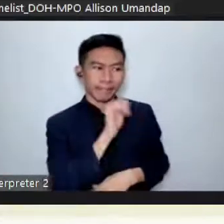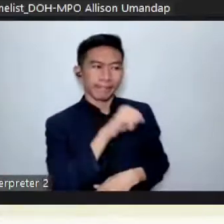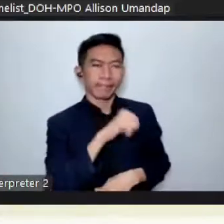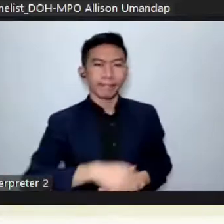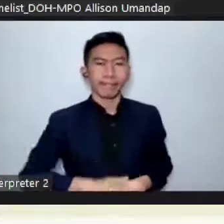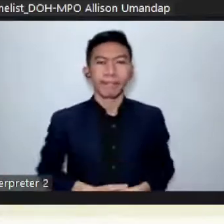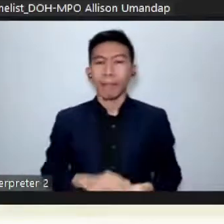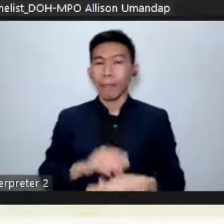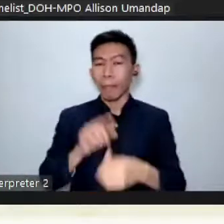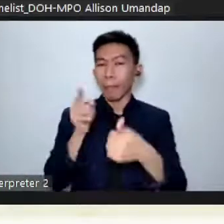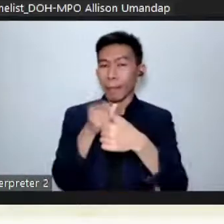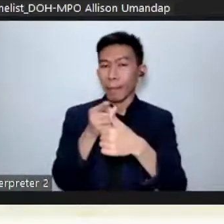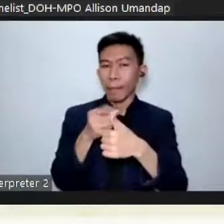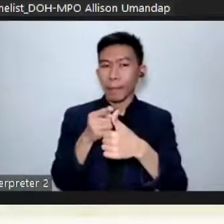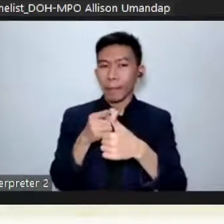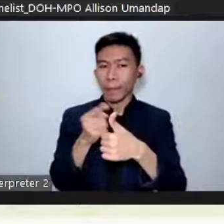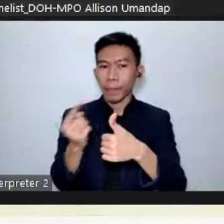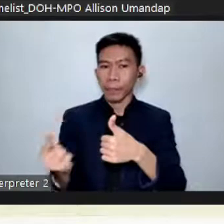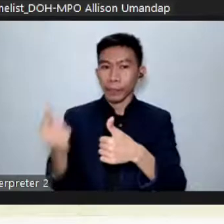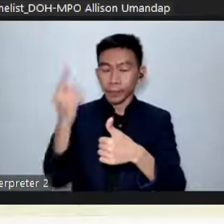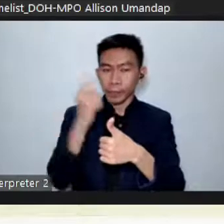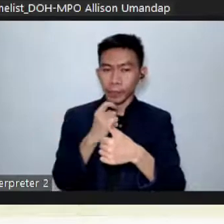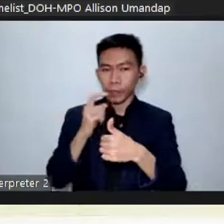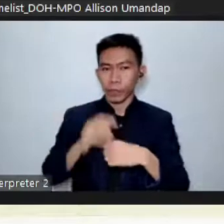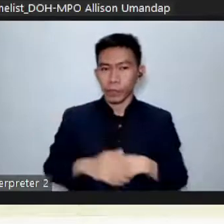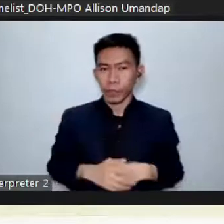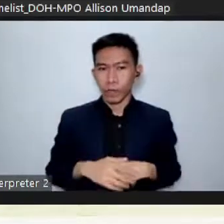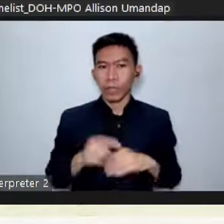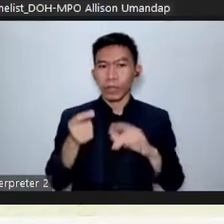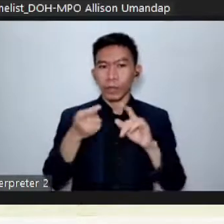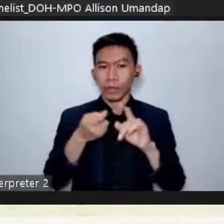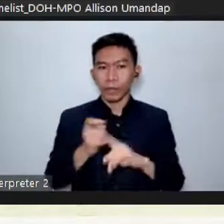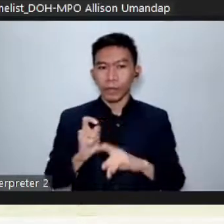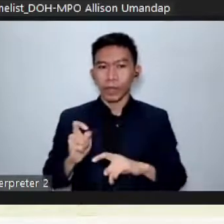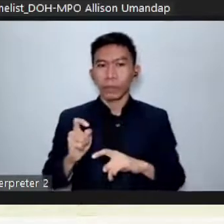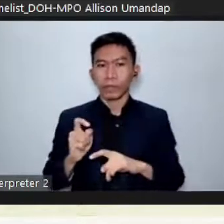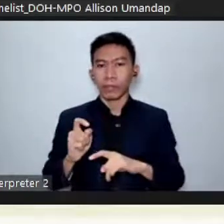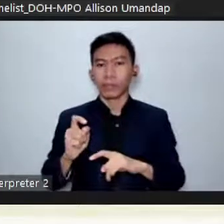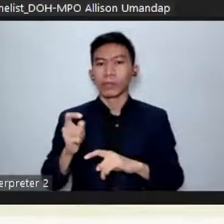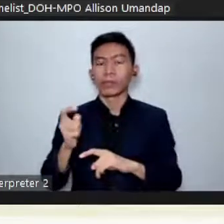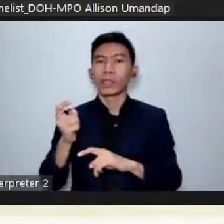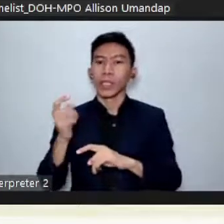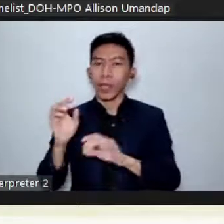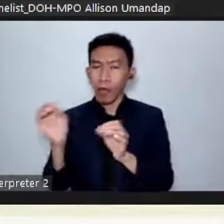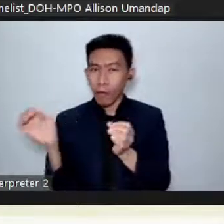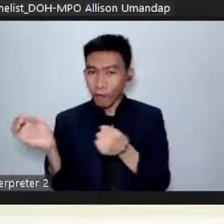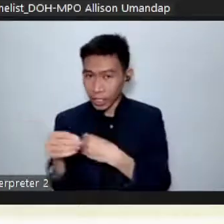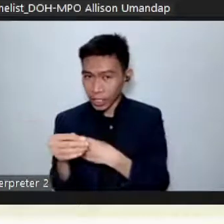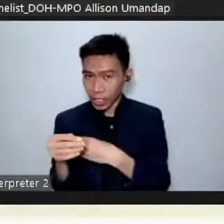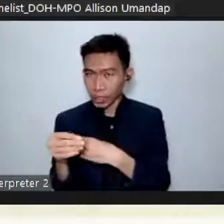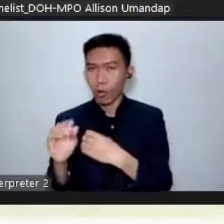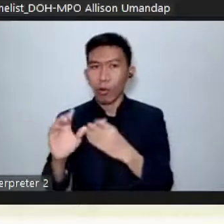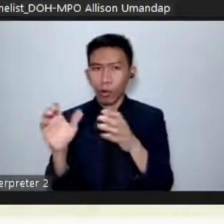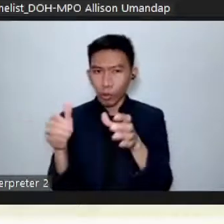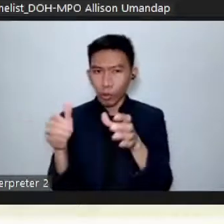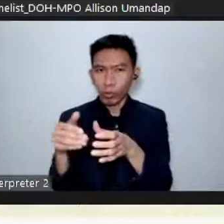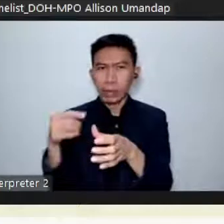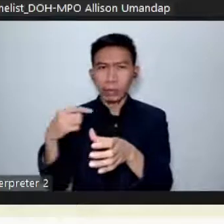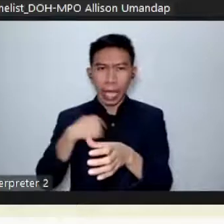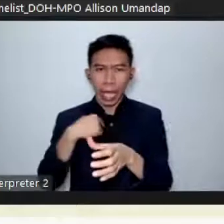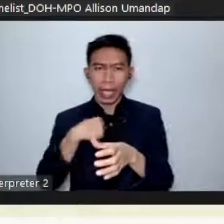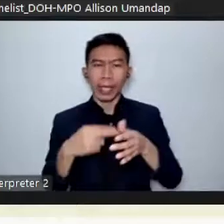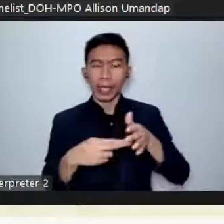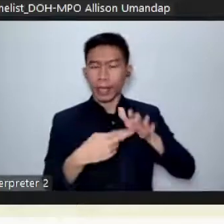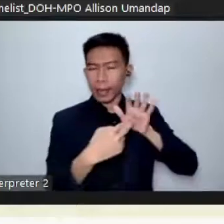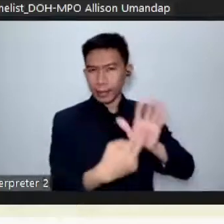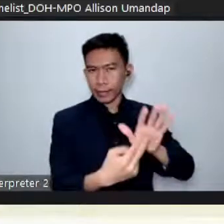first question is, from the lens of the offices or institutions that I represent, and